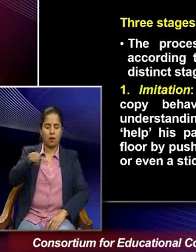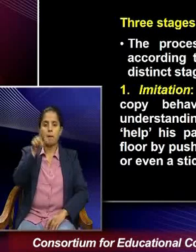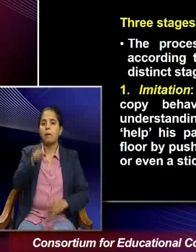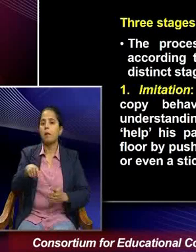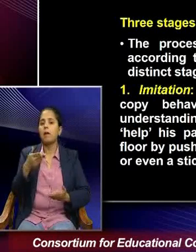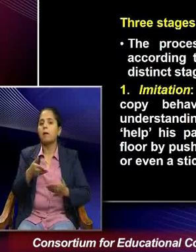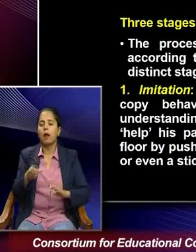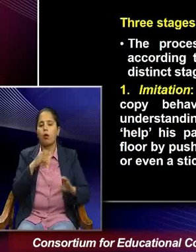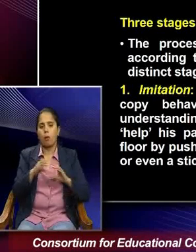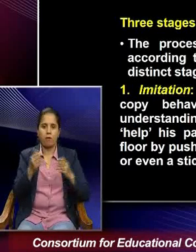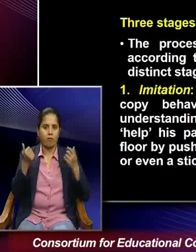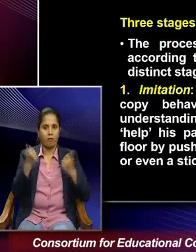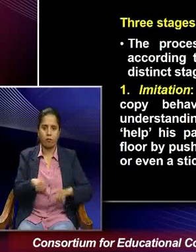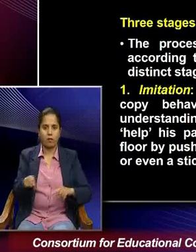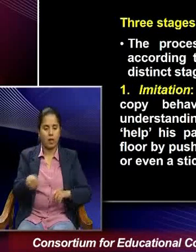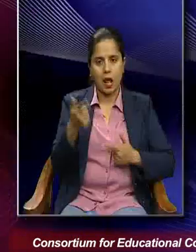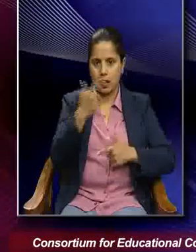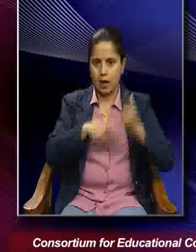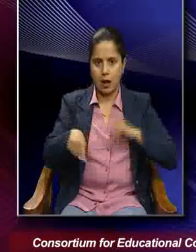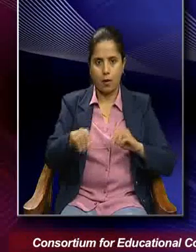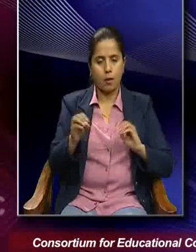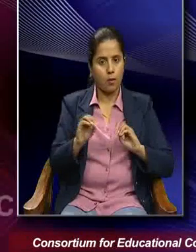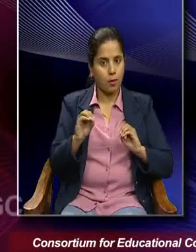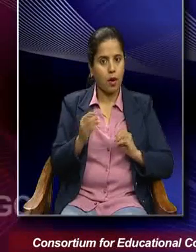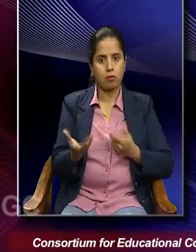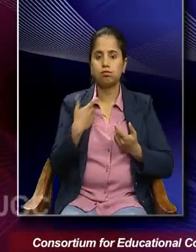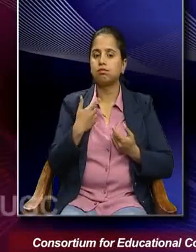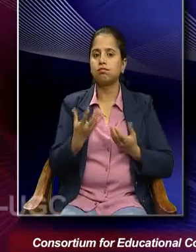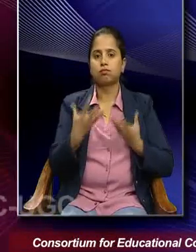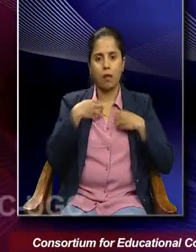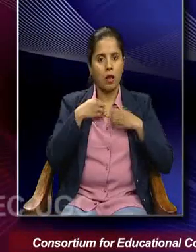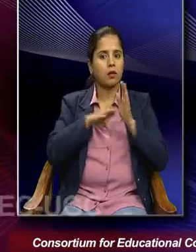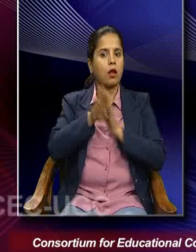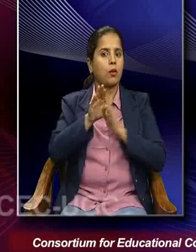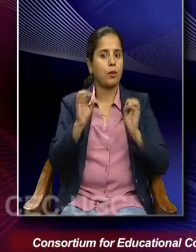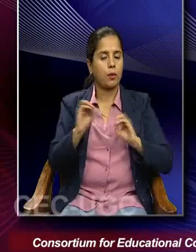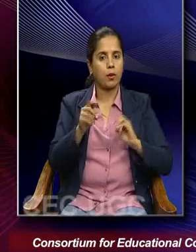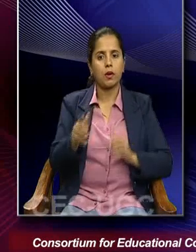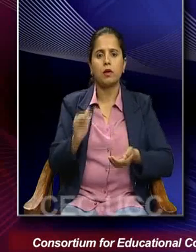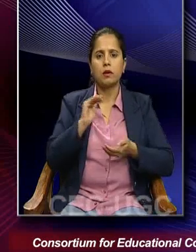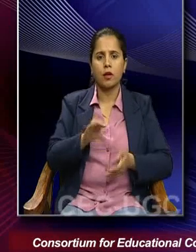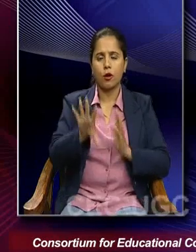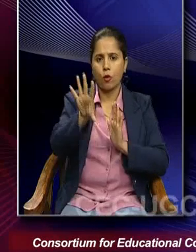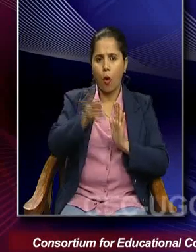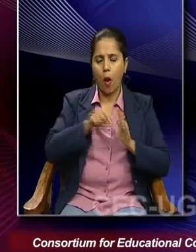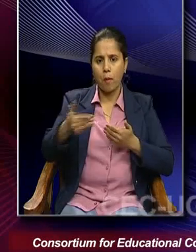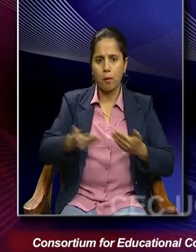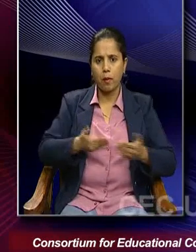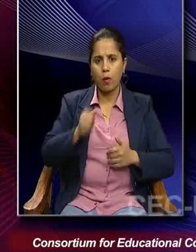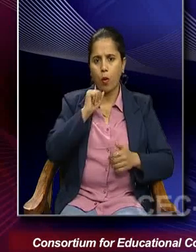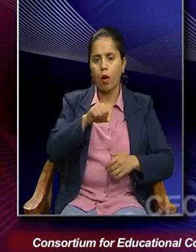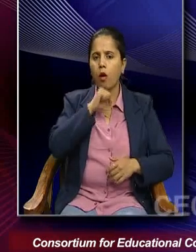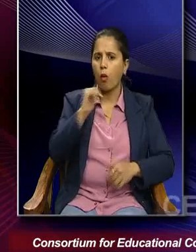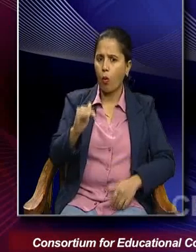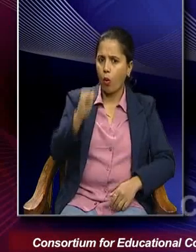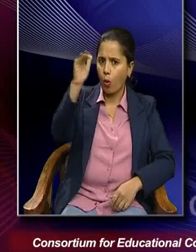able to communicate, language is not developed, the child copies the banding it.